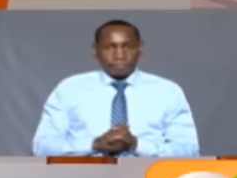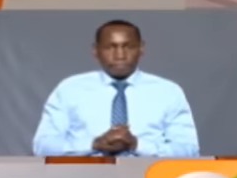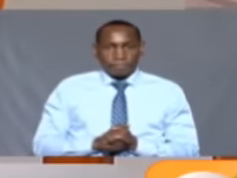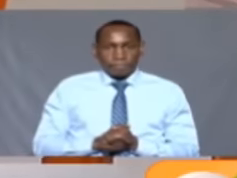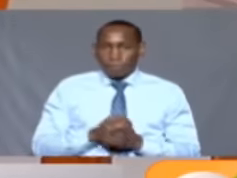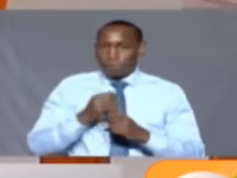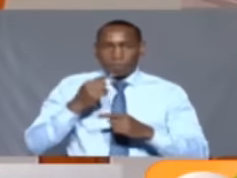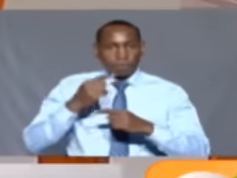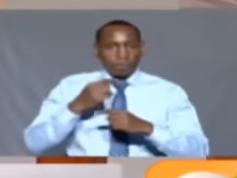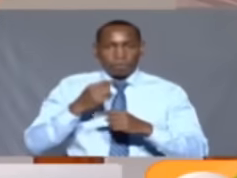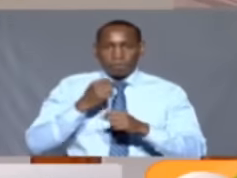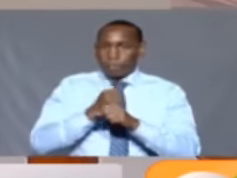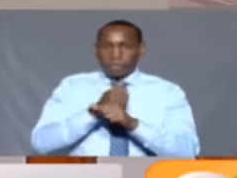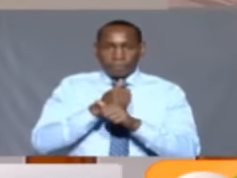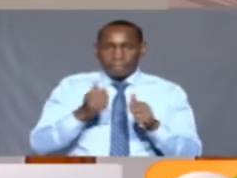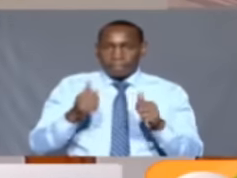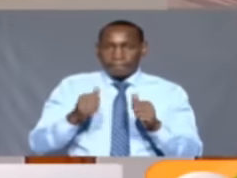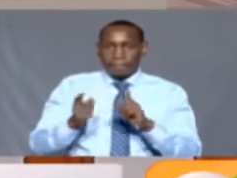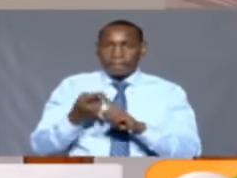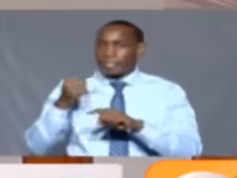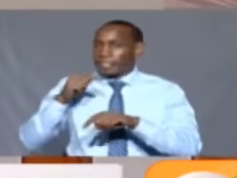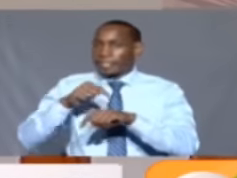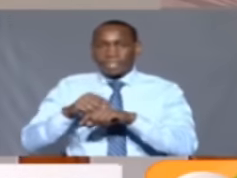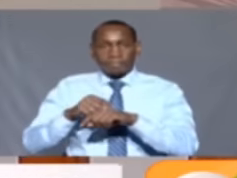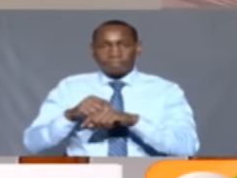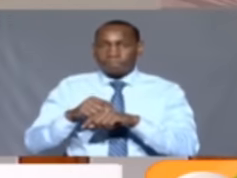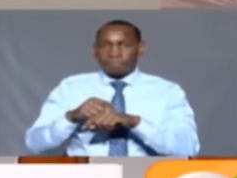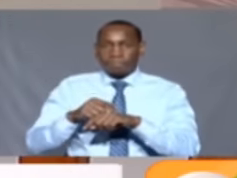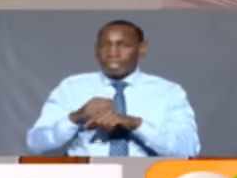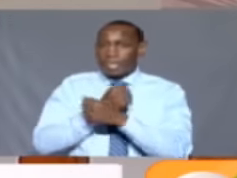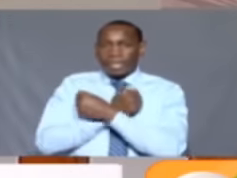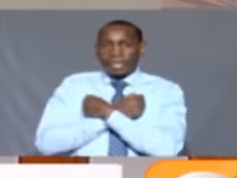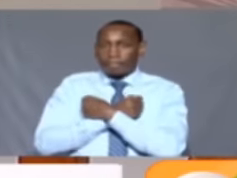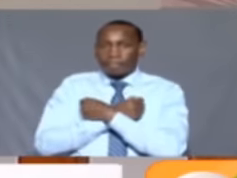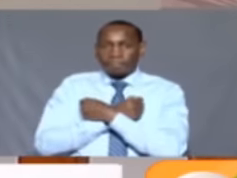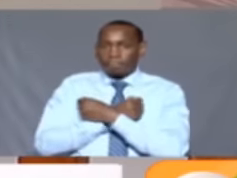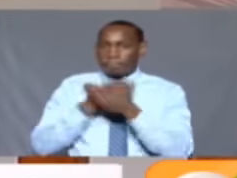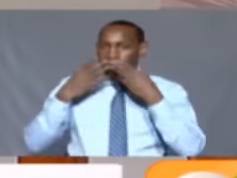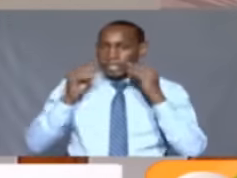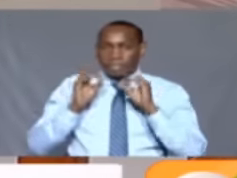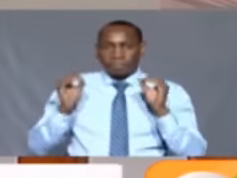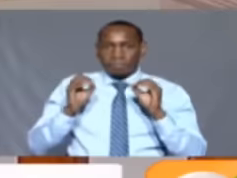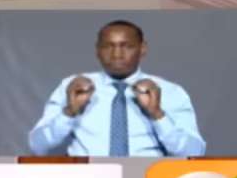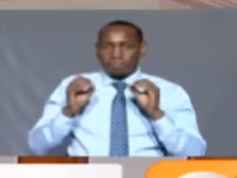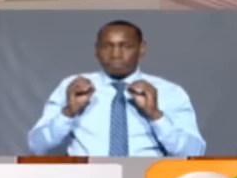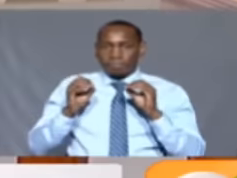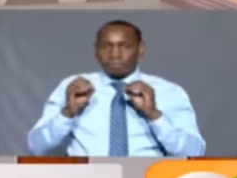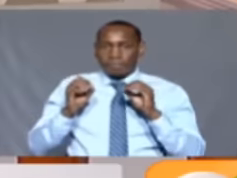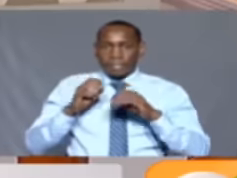well, I did not like the first impression of my cat. Did not, scratched me.